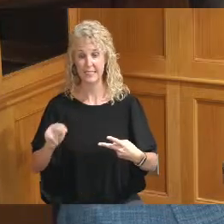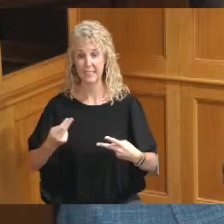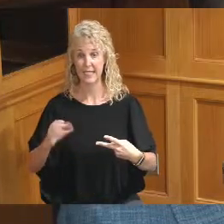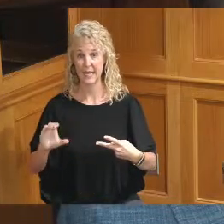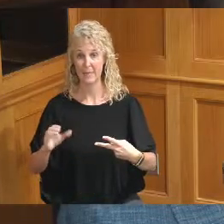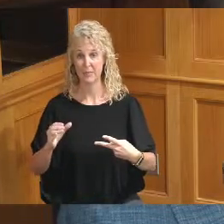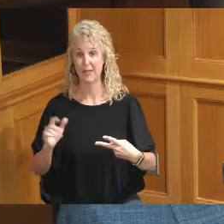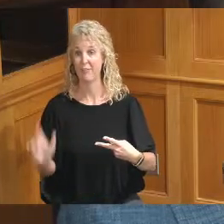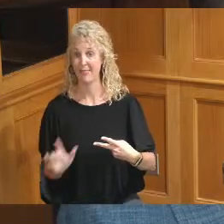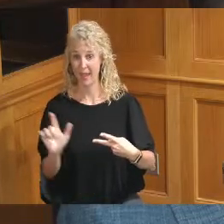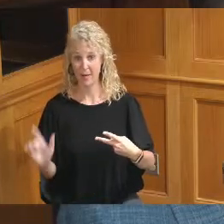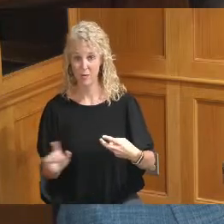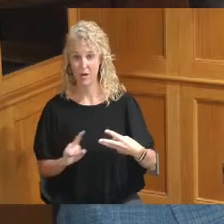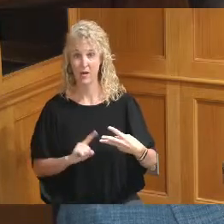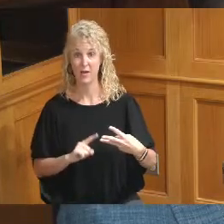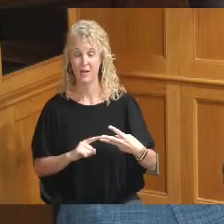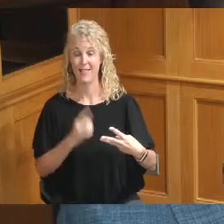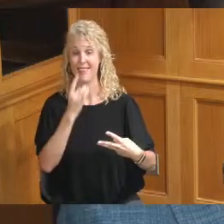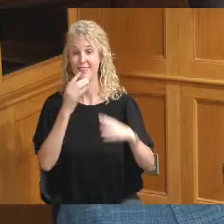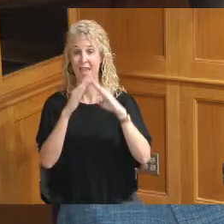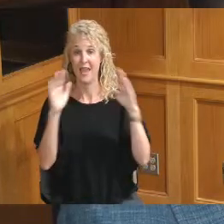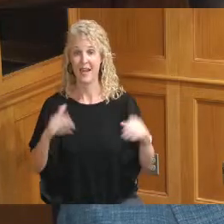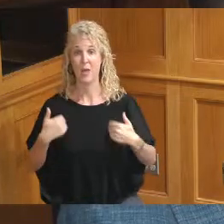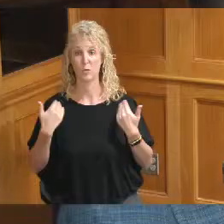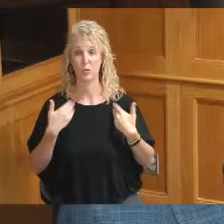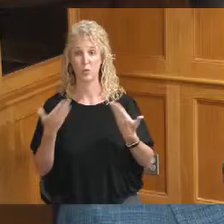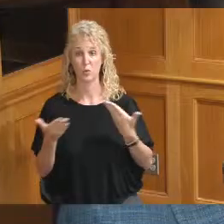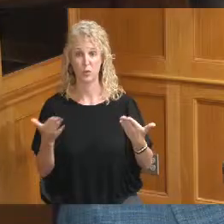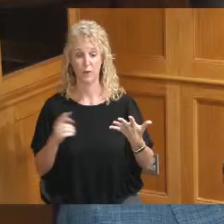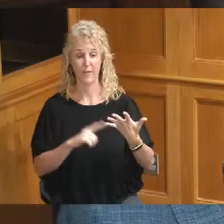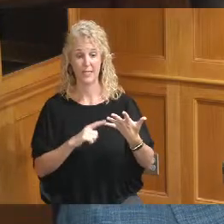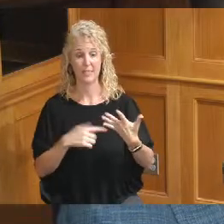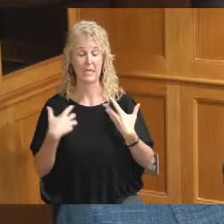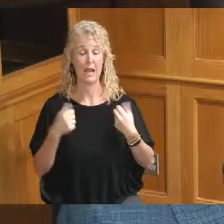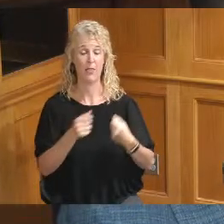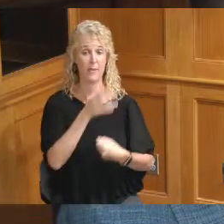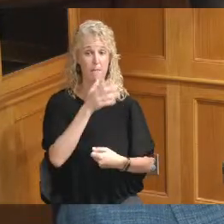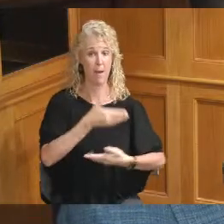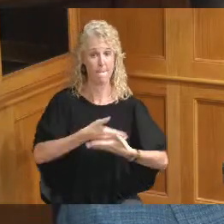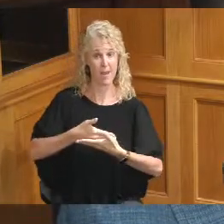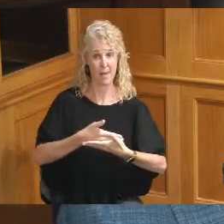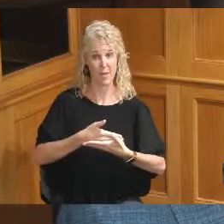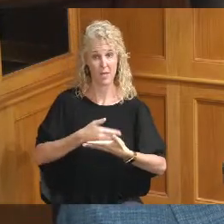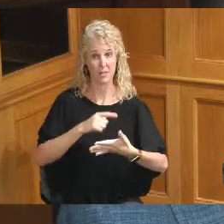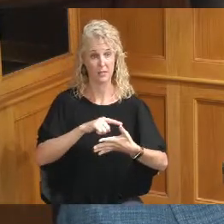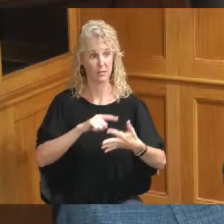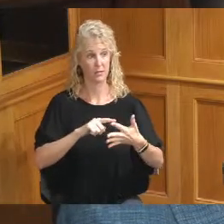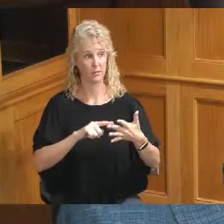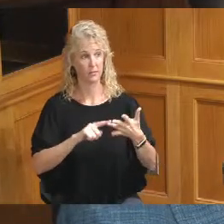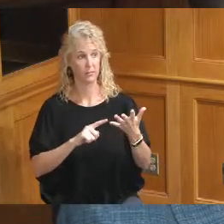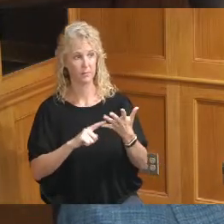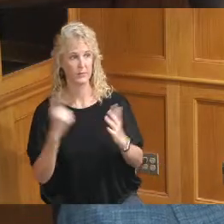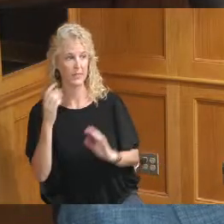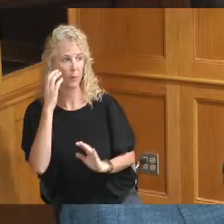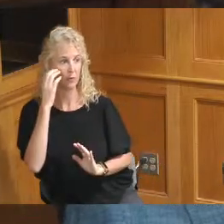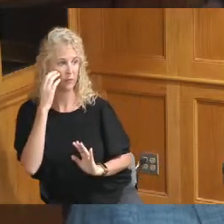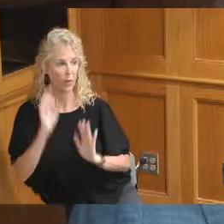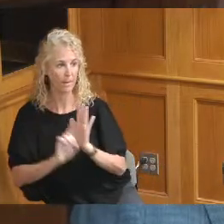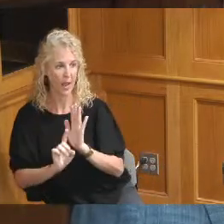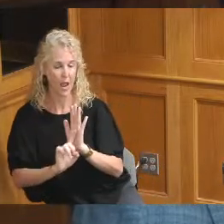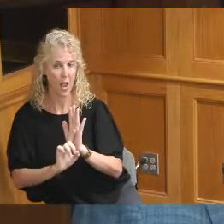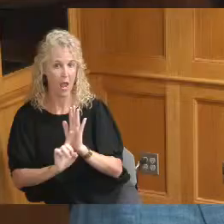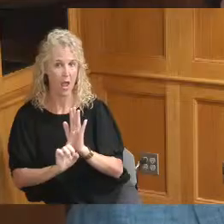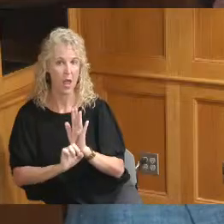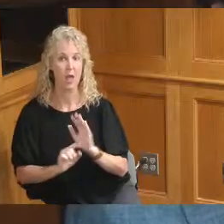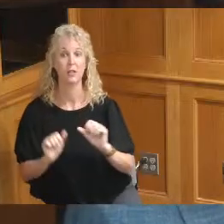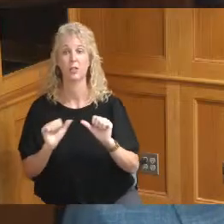Public Library, Lighthouse Youth Services, Healthy Moms and Babies, the Cincinnati